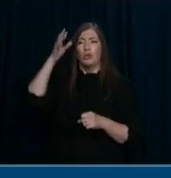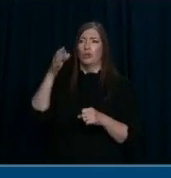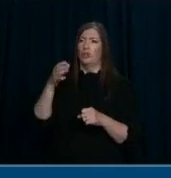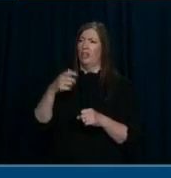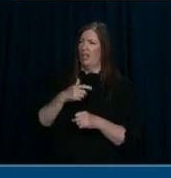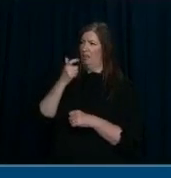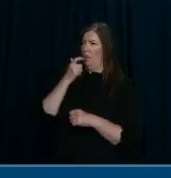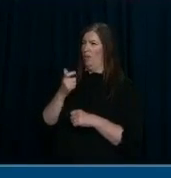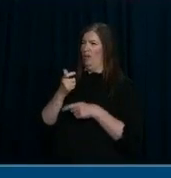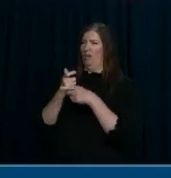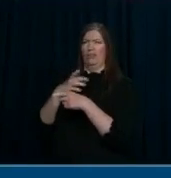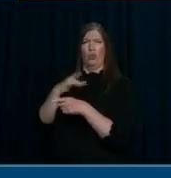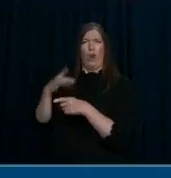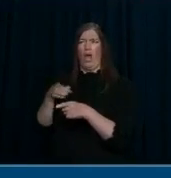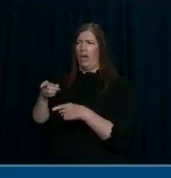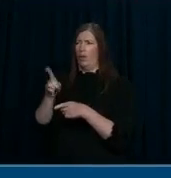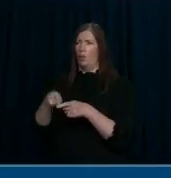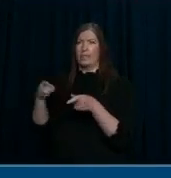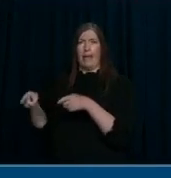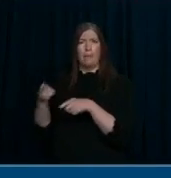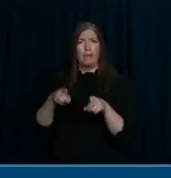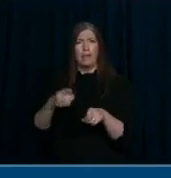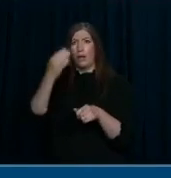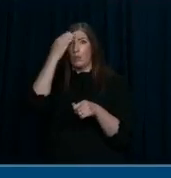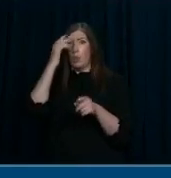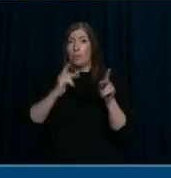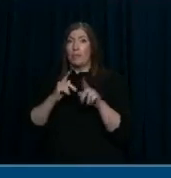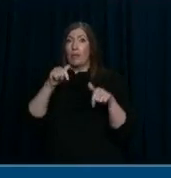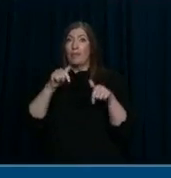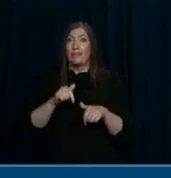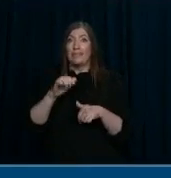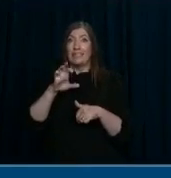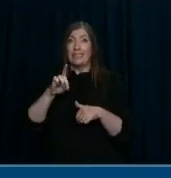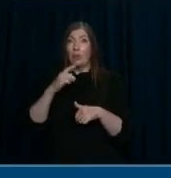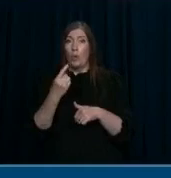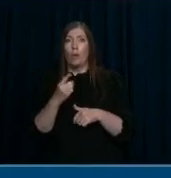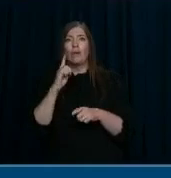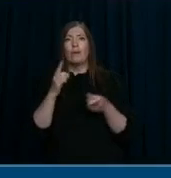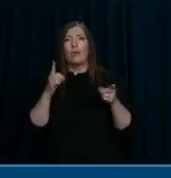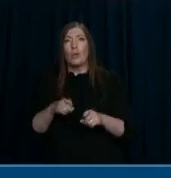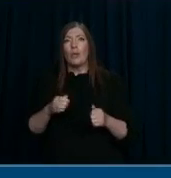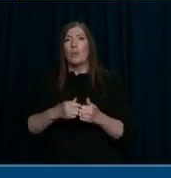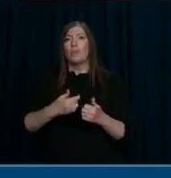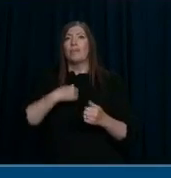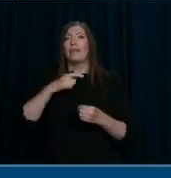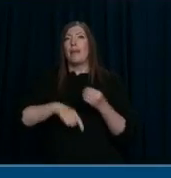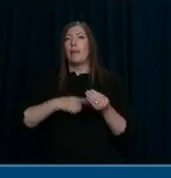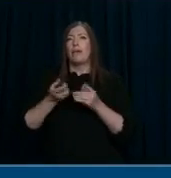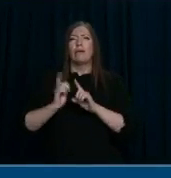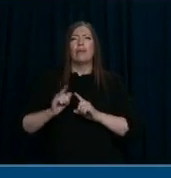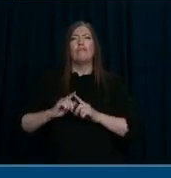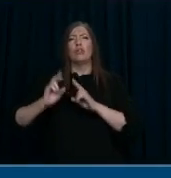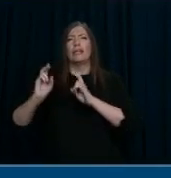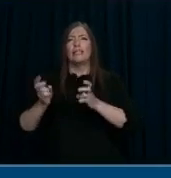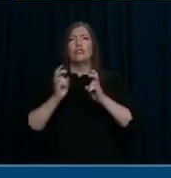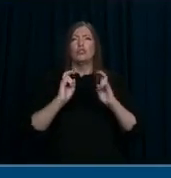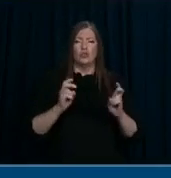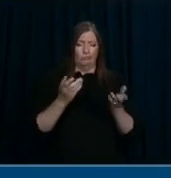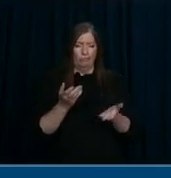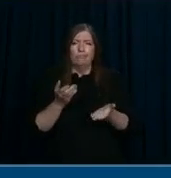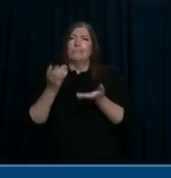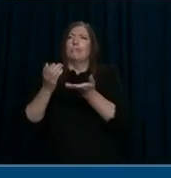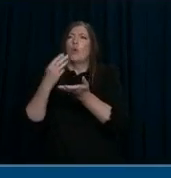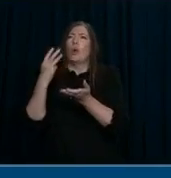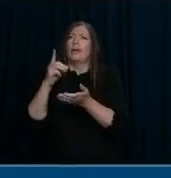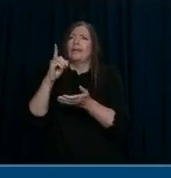happening, who knows that the people of this district agree with me about the issues that we need to take to Washington, and we need